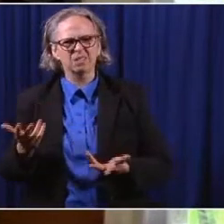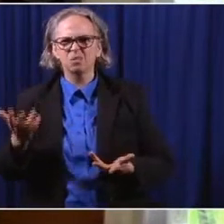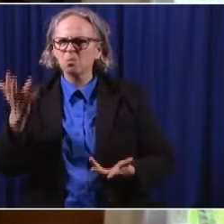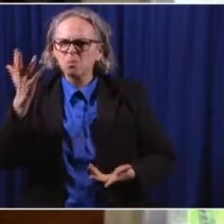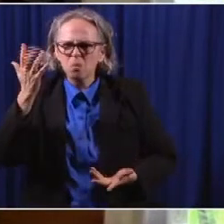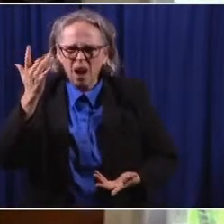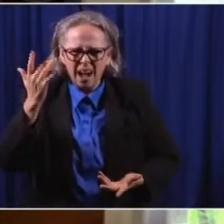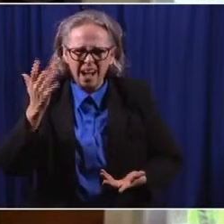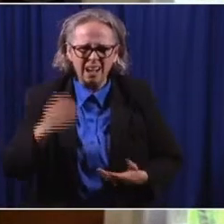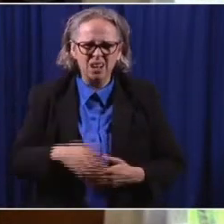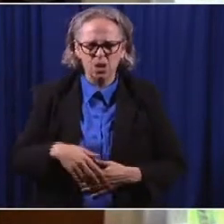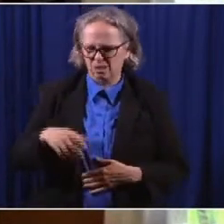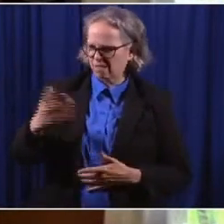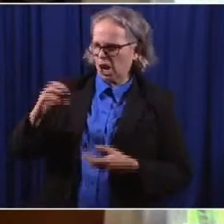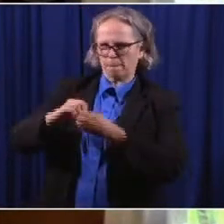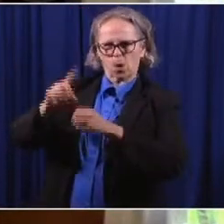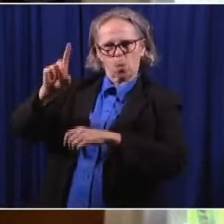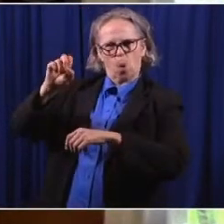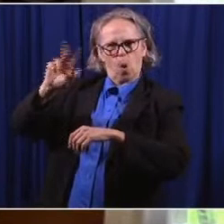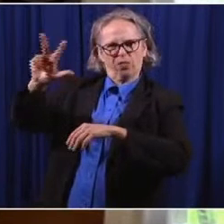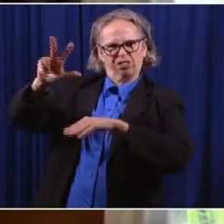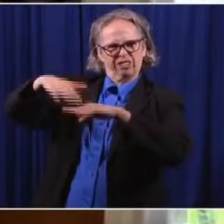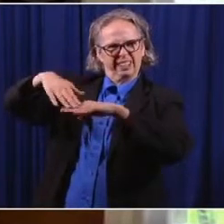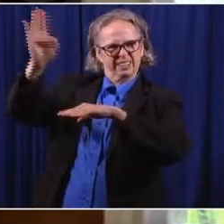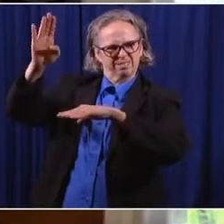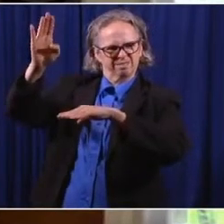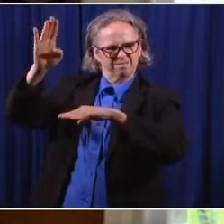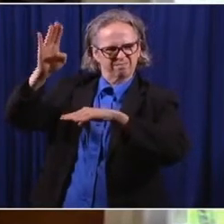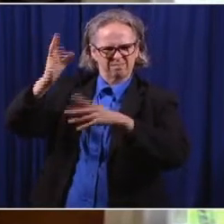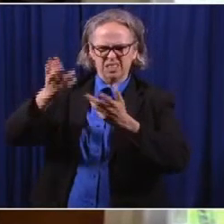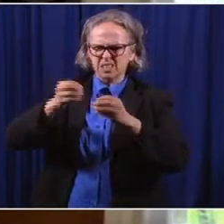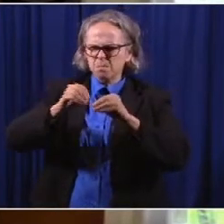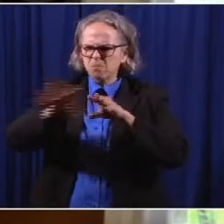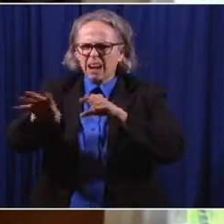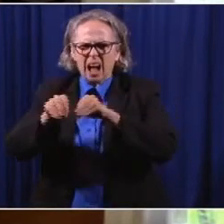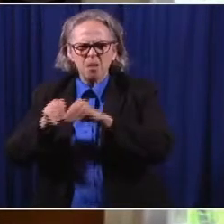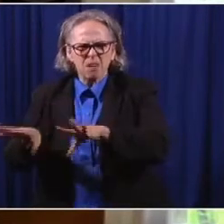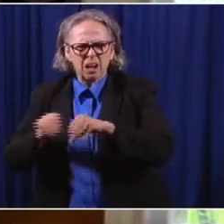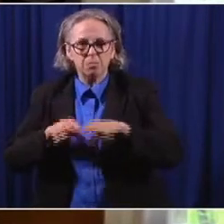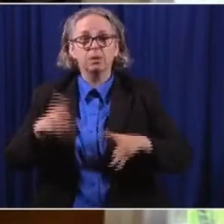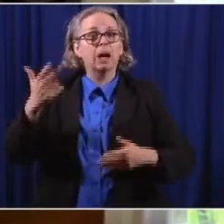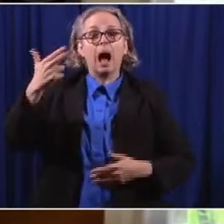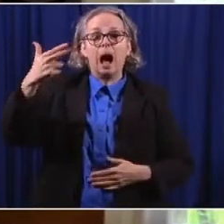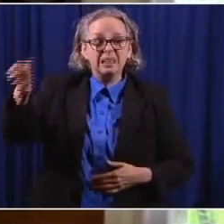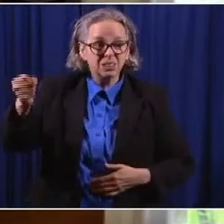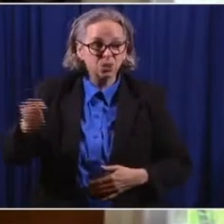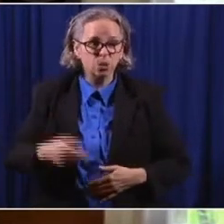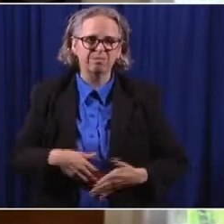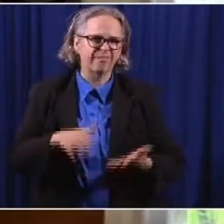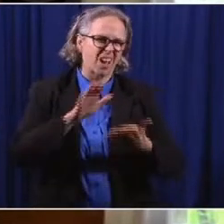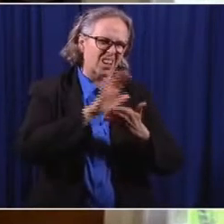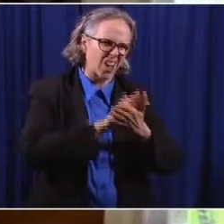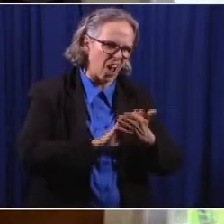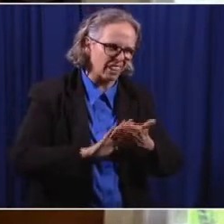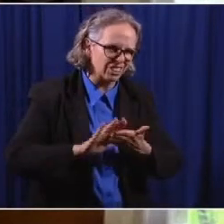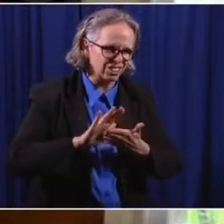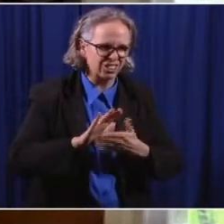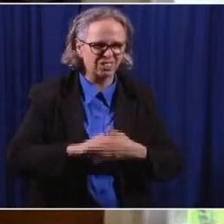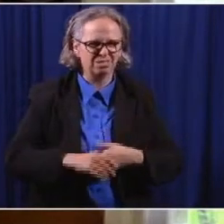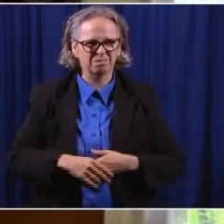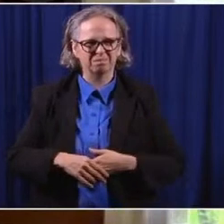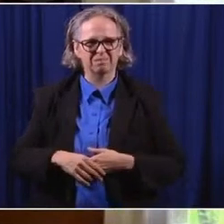small outbreaks in high school, college, and workplace settings, along with other sources of community spread. The University of Cincinnati is